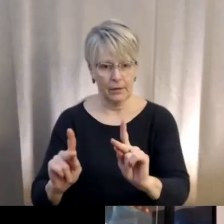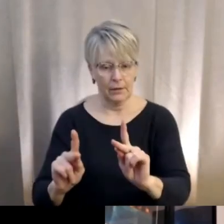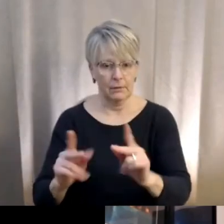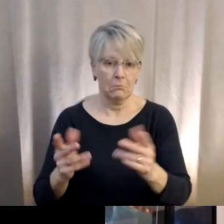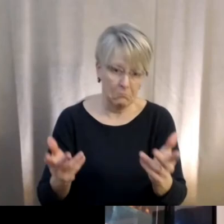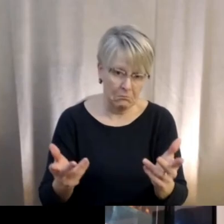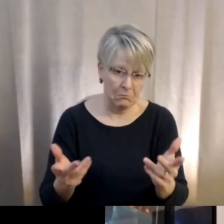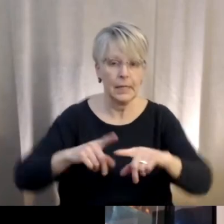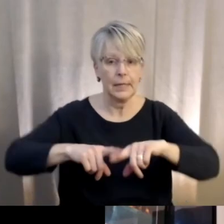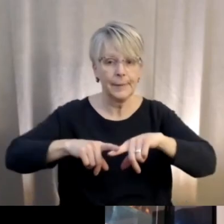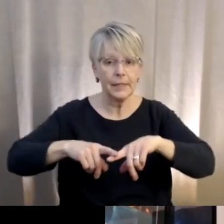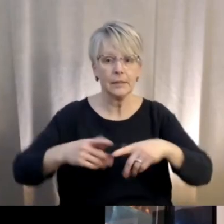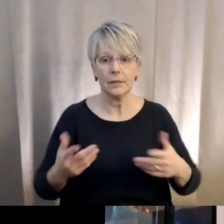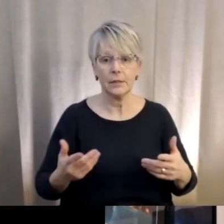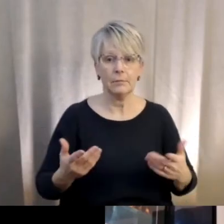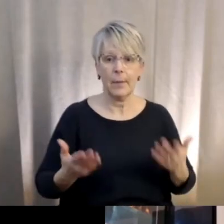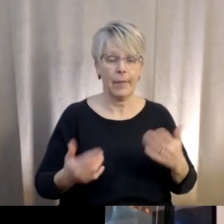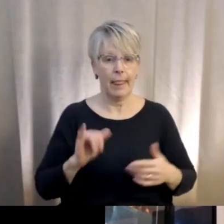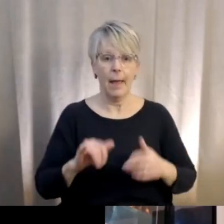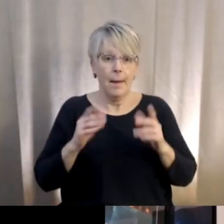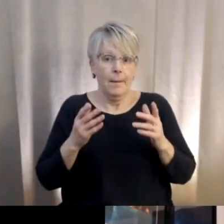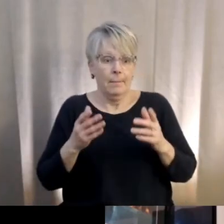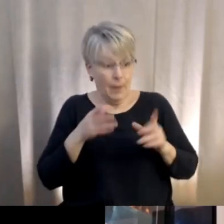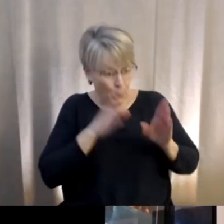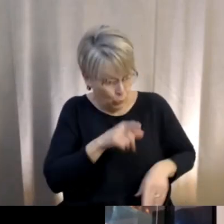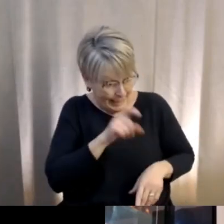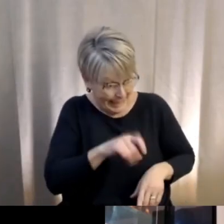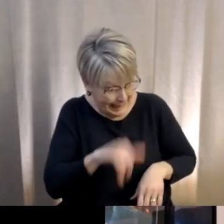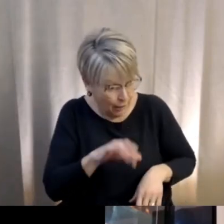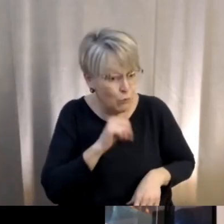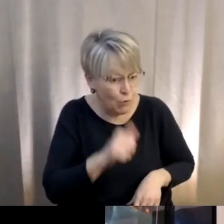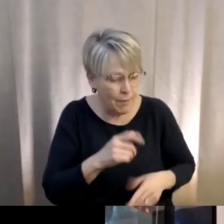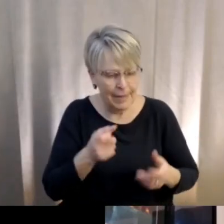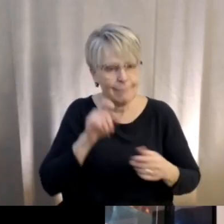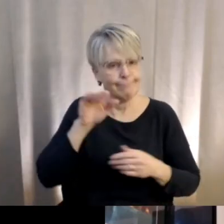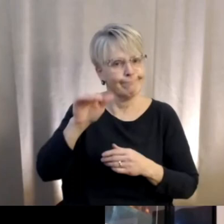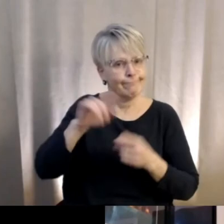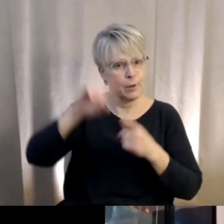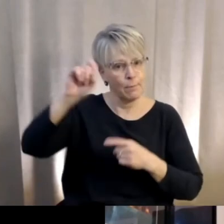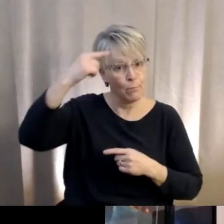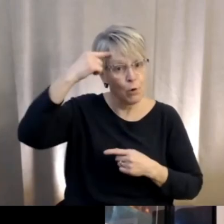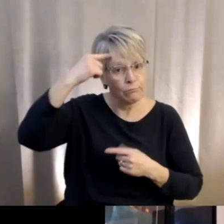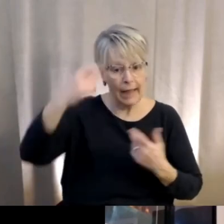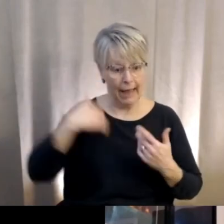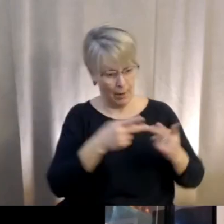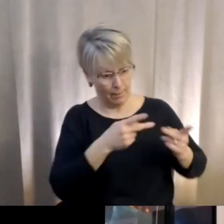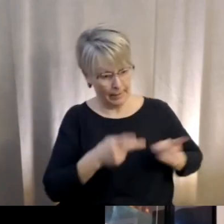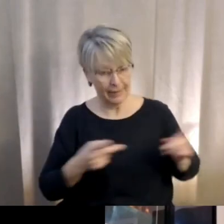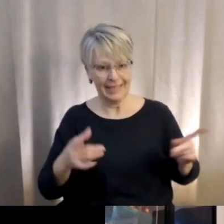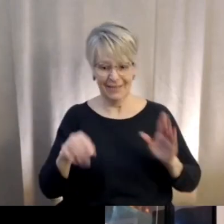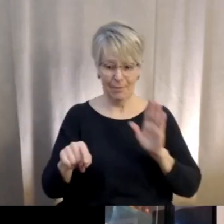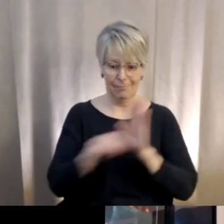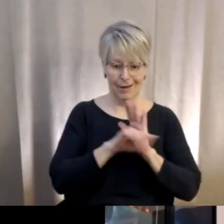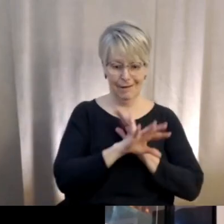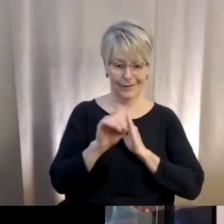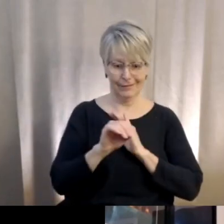you can identify, am I a person that might need that? So I should ask my employer if there's somewhere I potentially could go if it's minus 50 outside and I